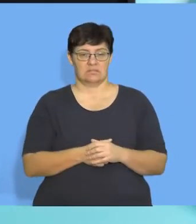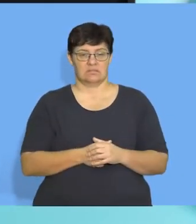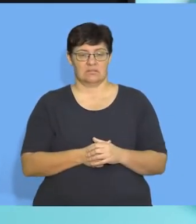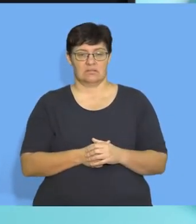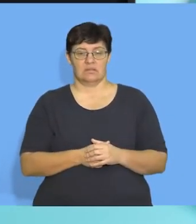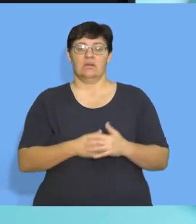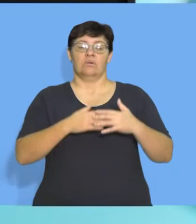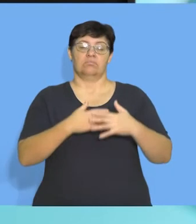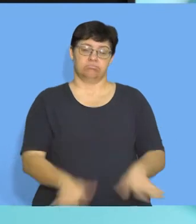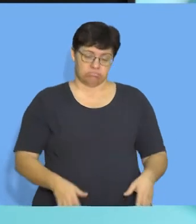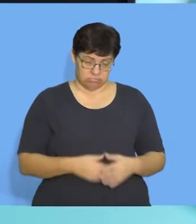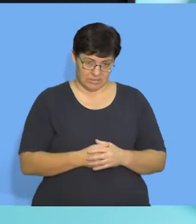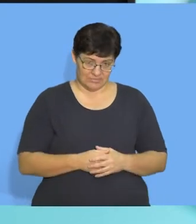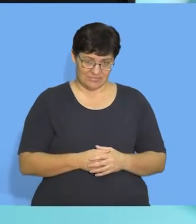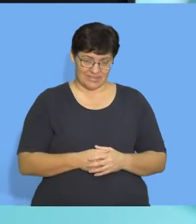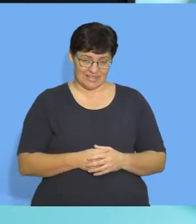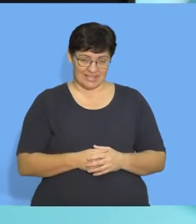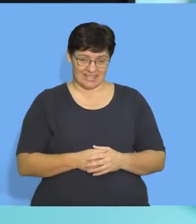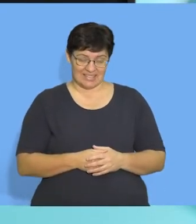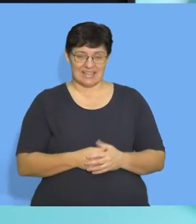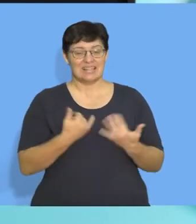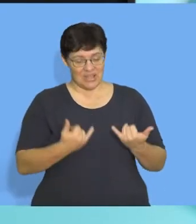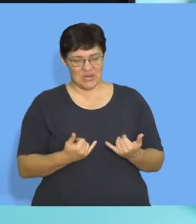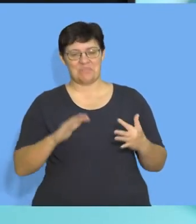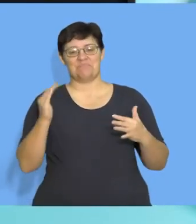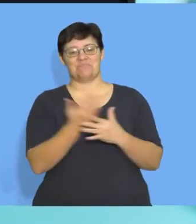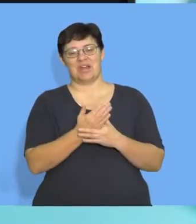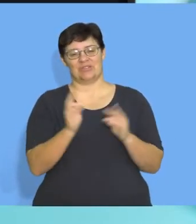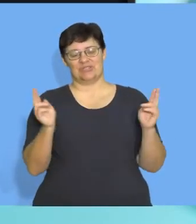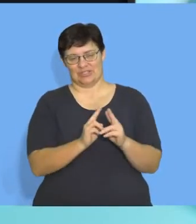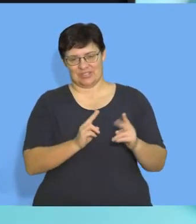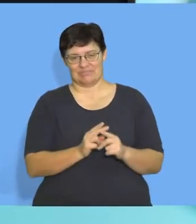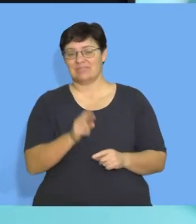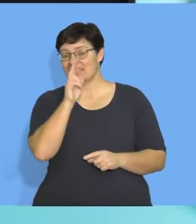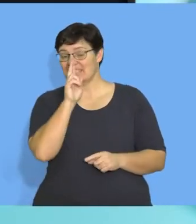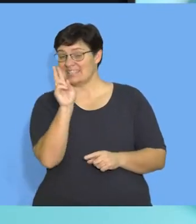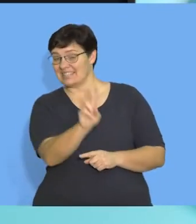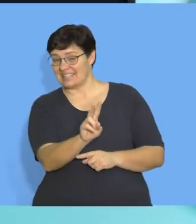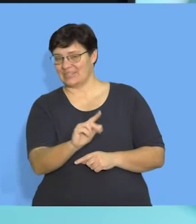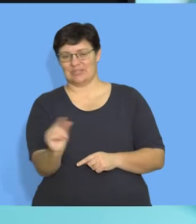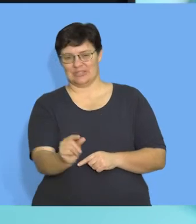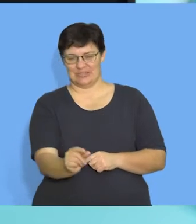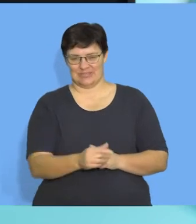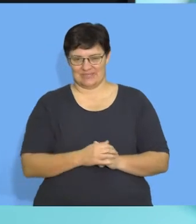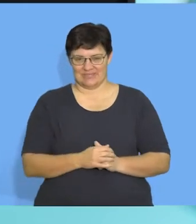We got through that. Time for a short break, and then I will see you in a couple of minutes.